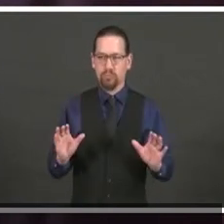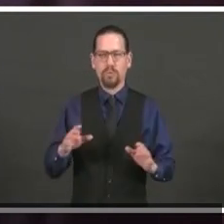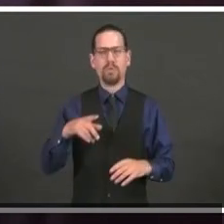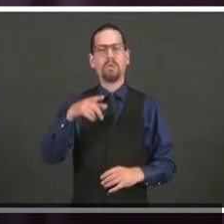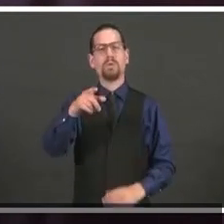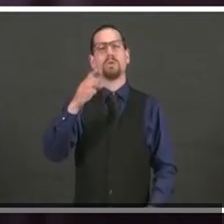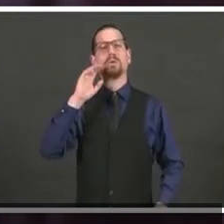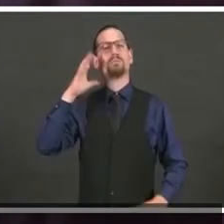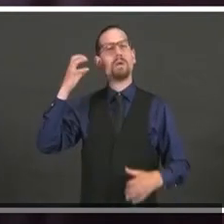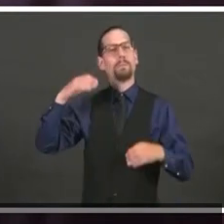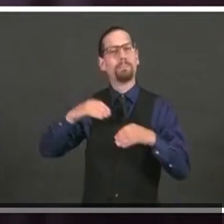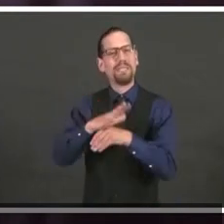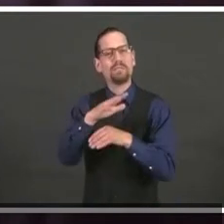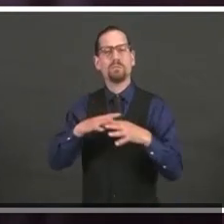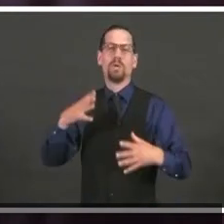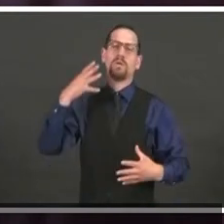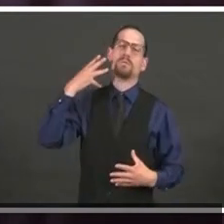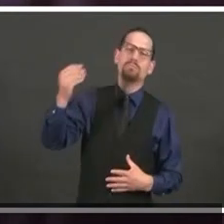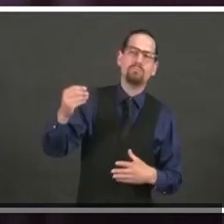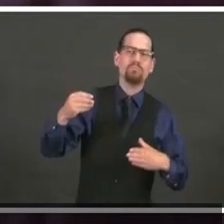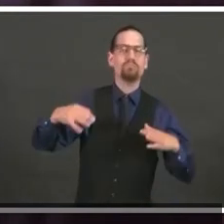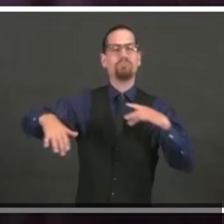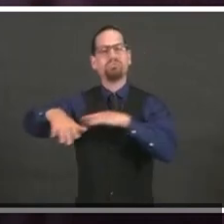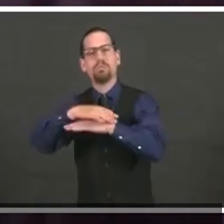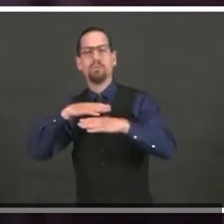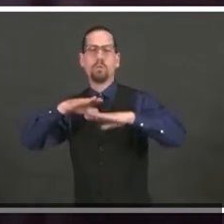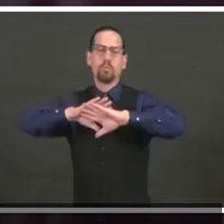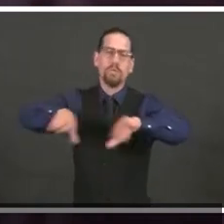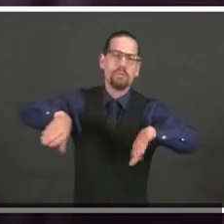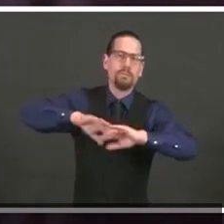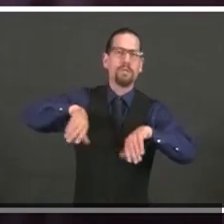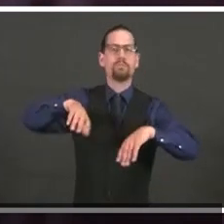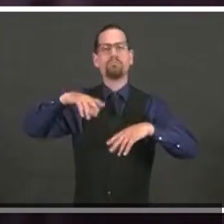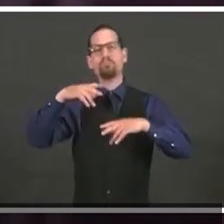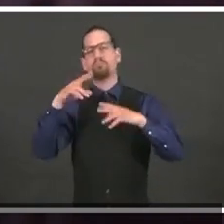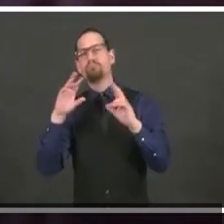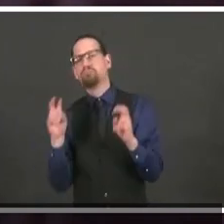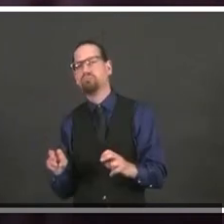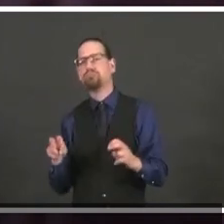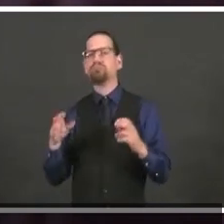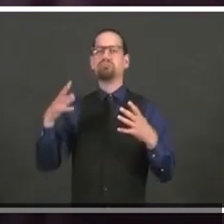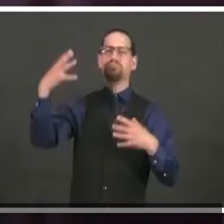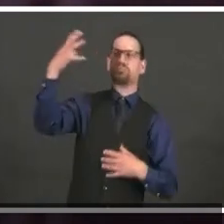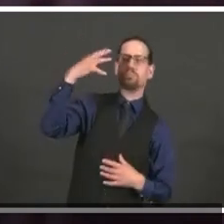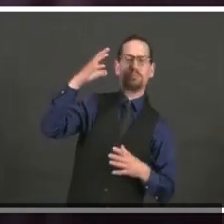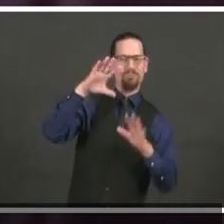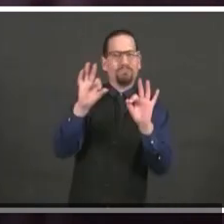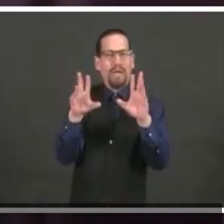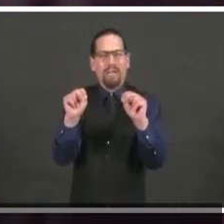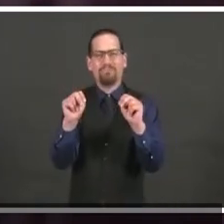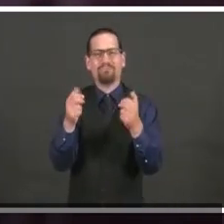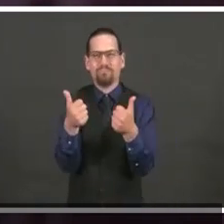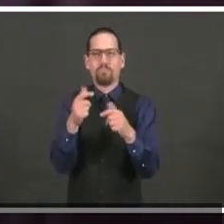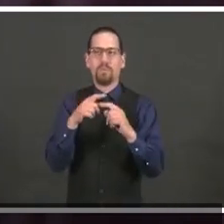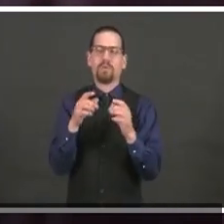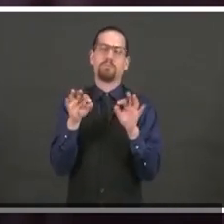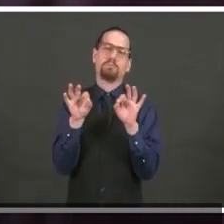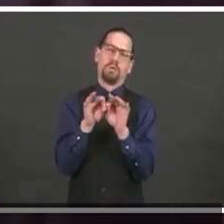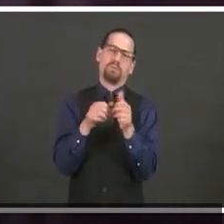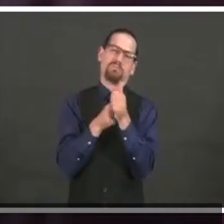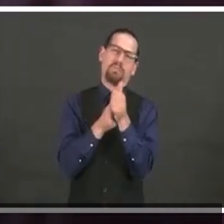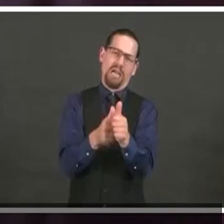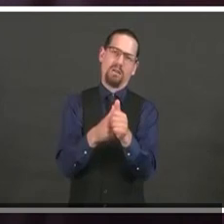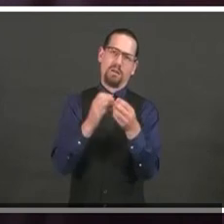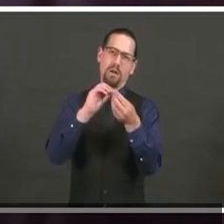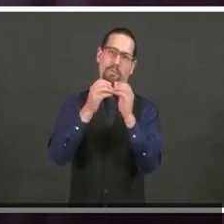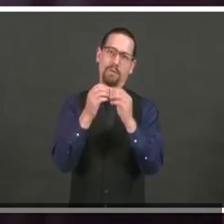great time. But if you're in a big group for a long period of time, close together, we